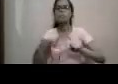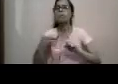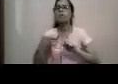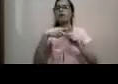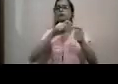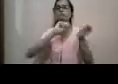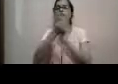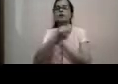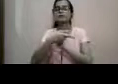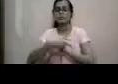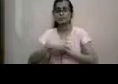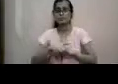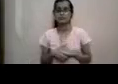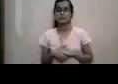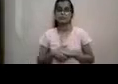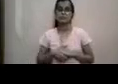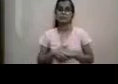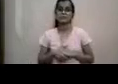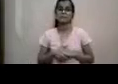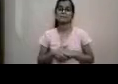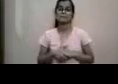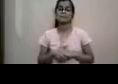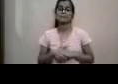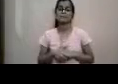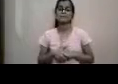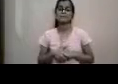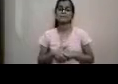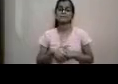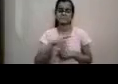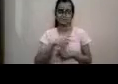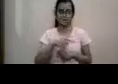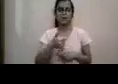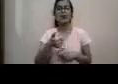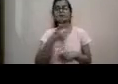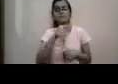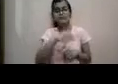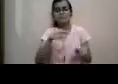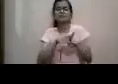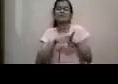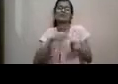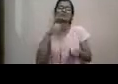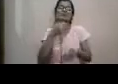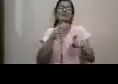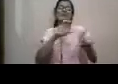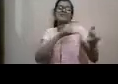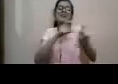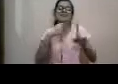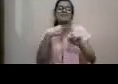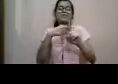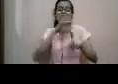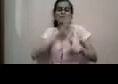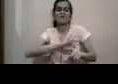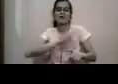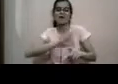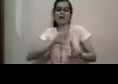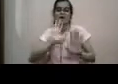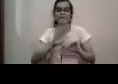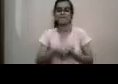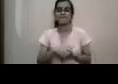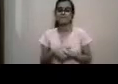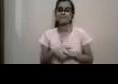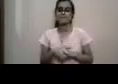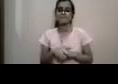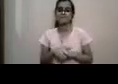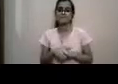If what I do to promote the good of the cared for is something that they, upon good reflection